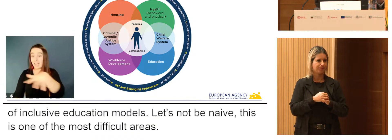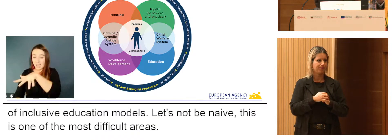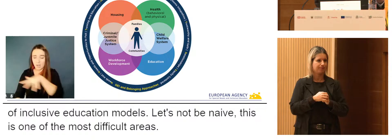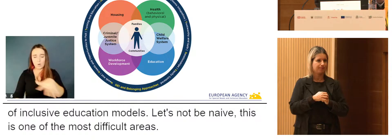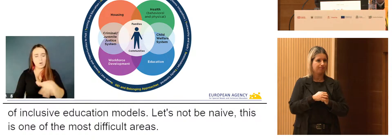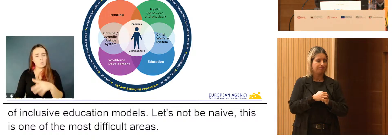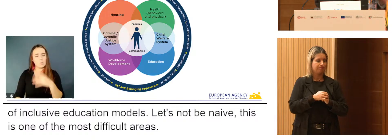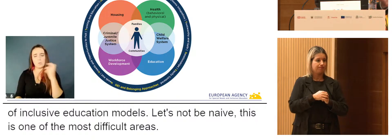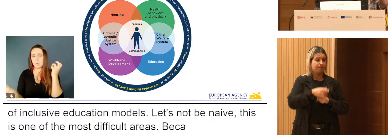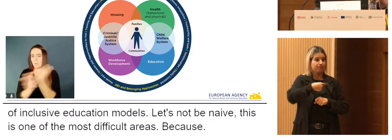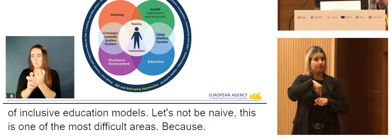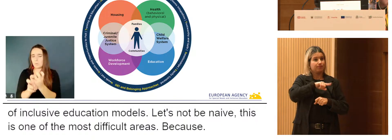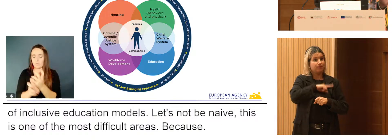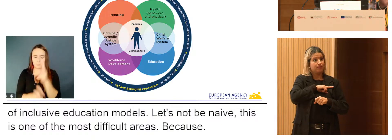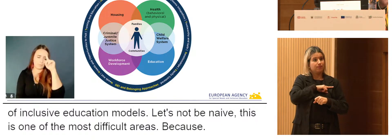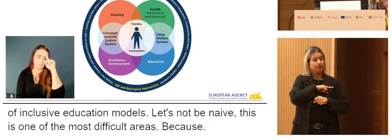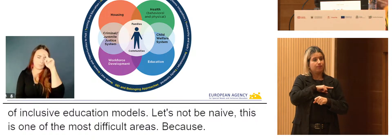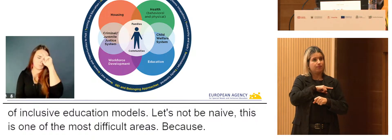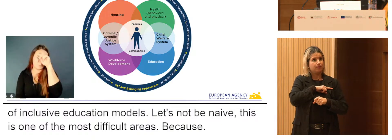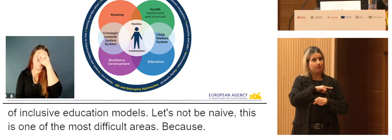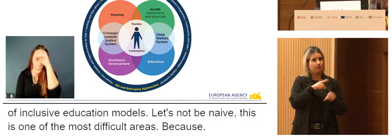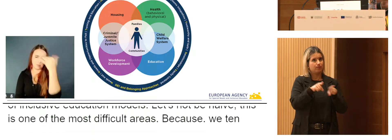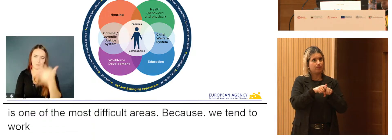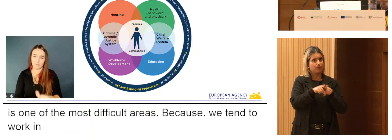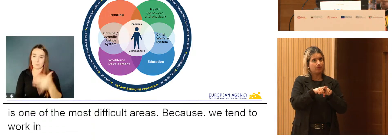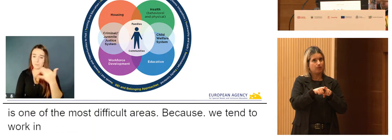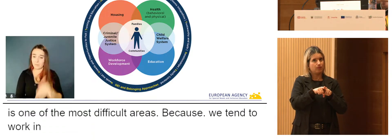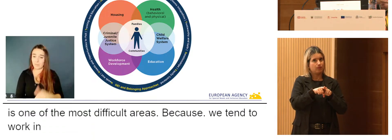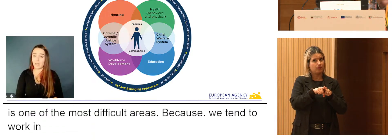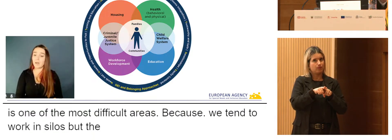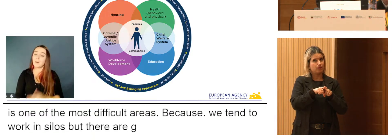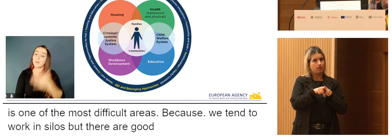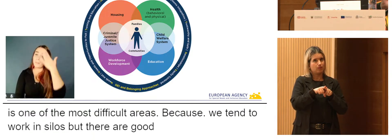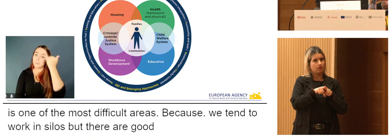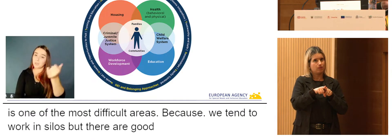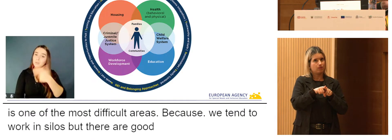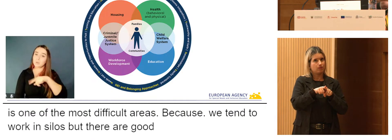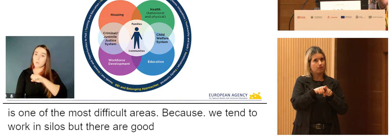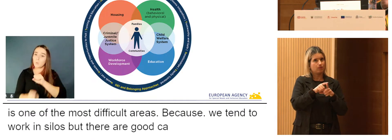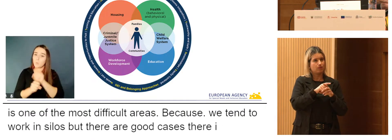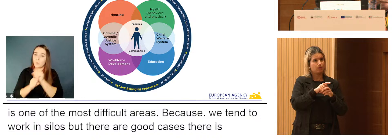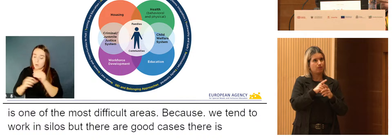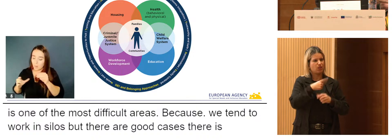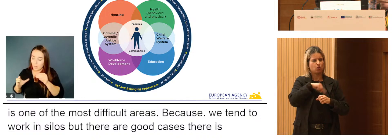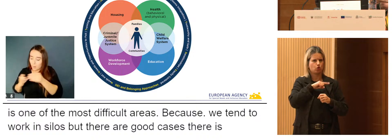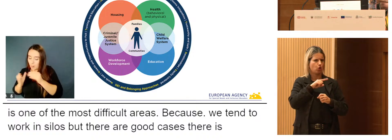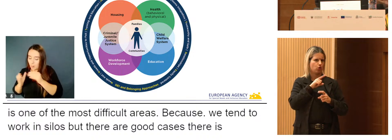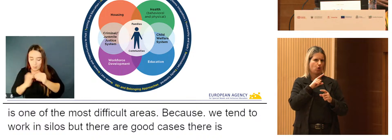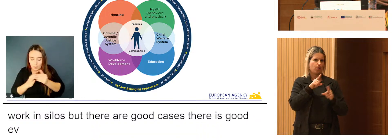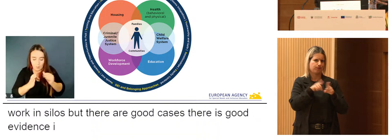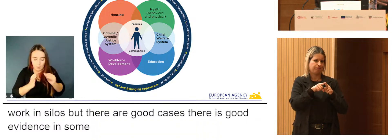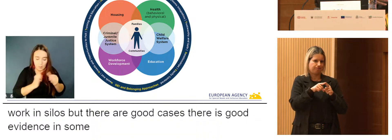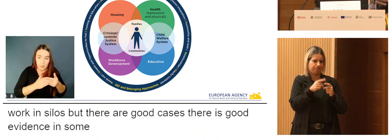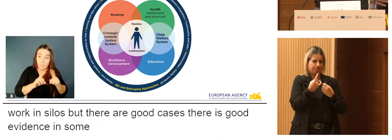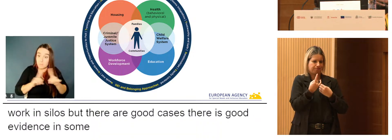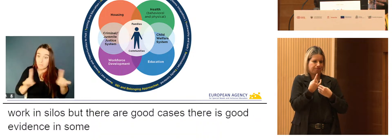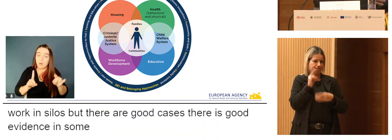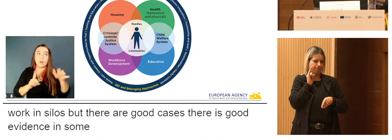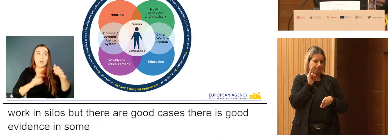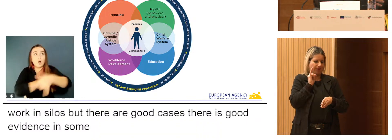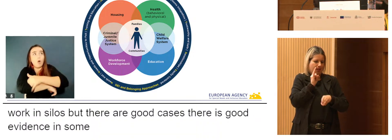because we tend to work in silos. But there are good cases. There is good evidence in some countries. For